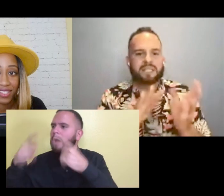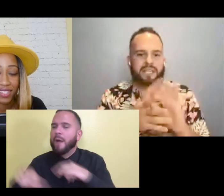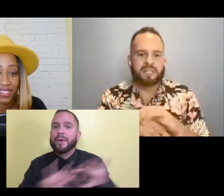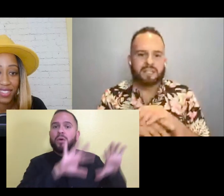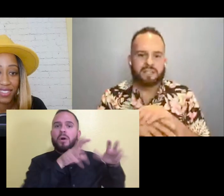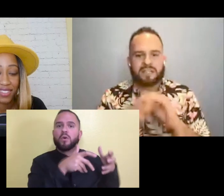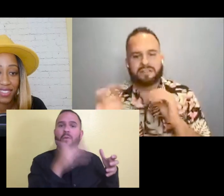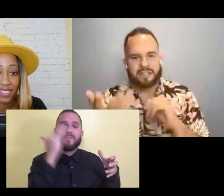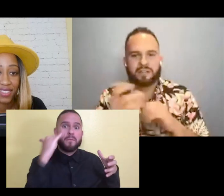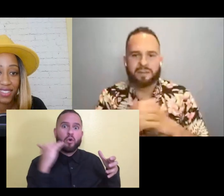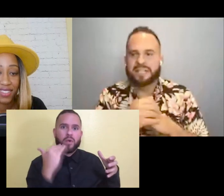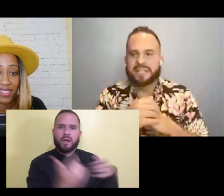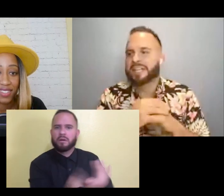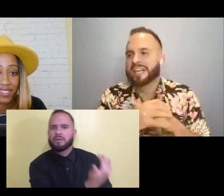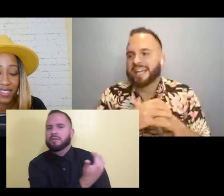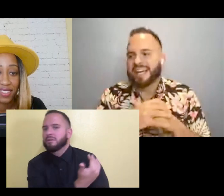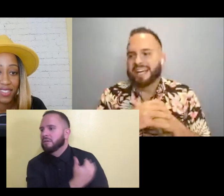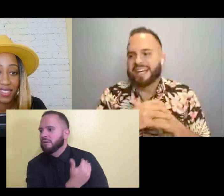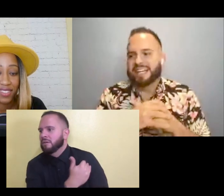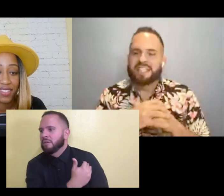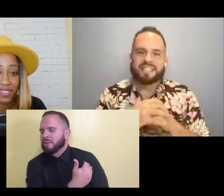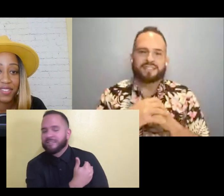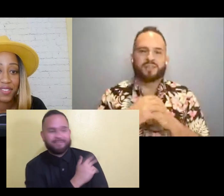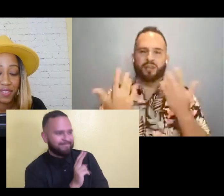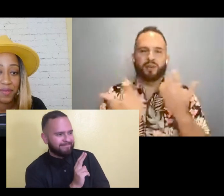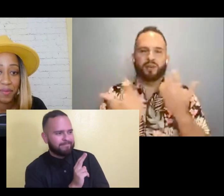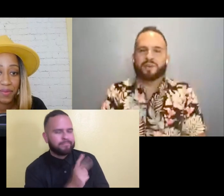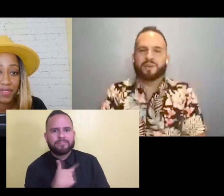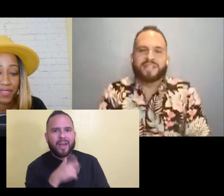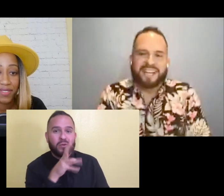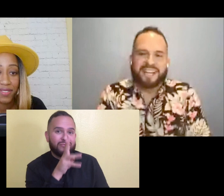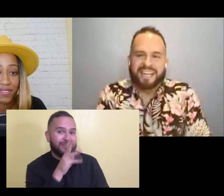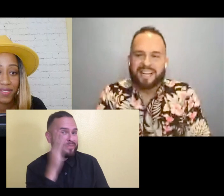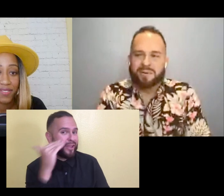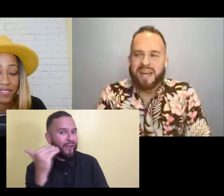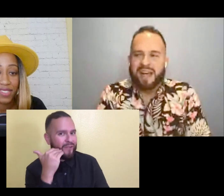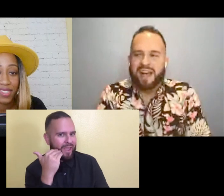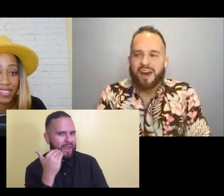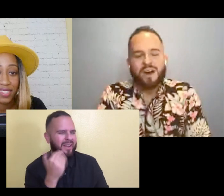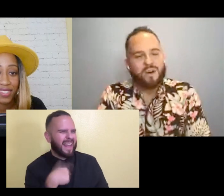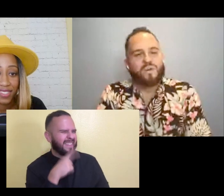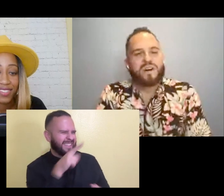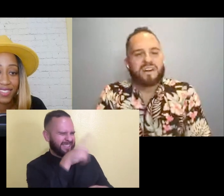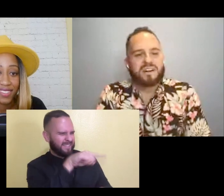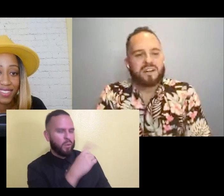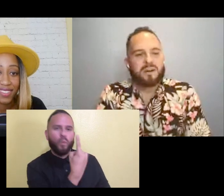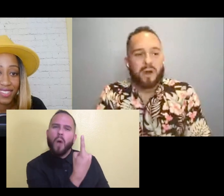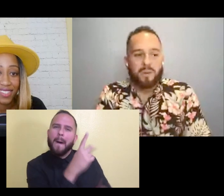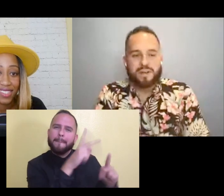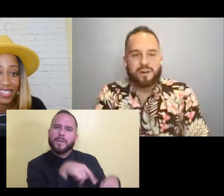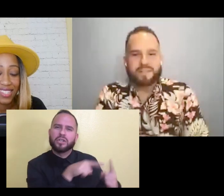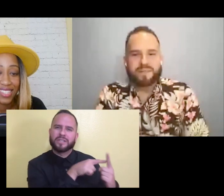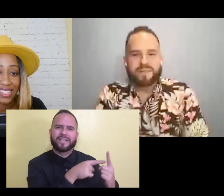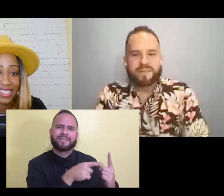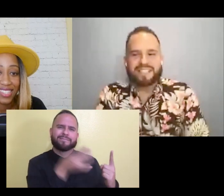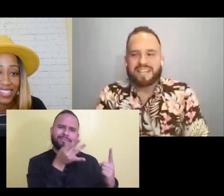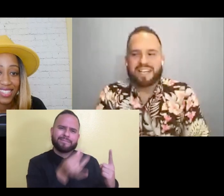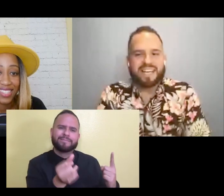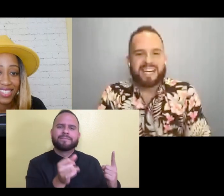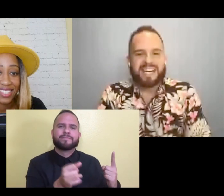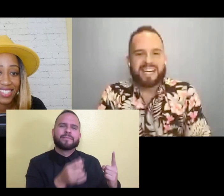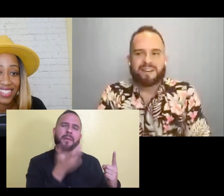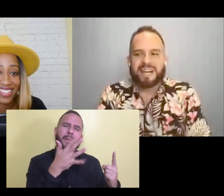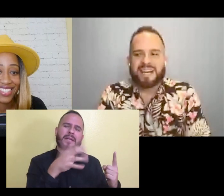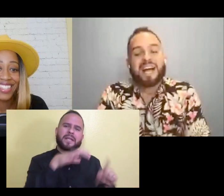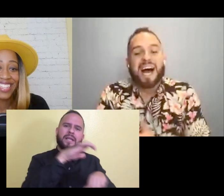English, definitely in Korean. And he's like, so Joe, what are we doing today? And I'm like, oh, y'all want to come with me? And they're like, yeah.